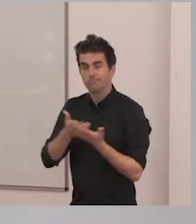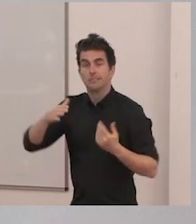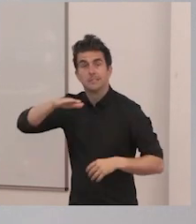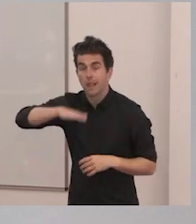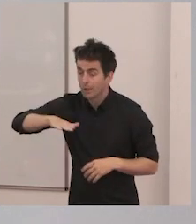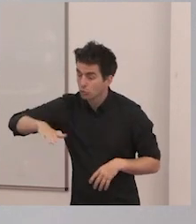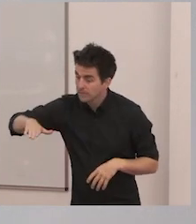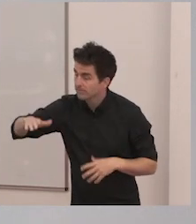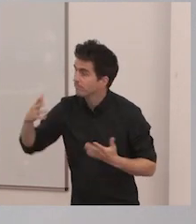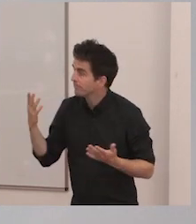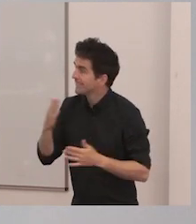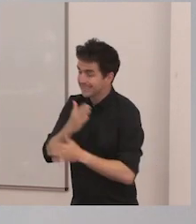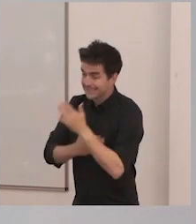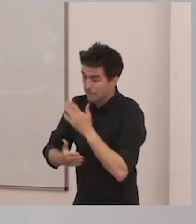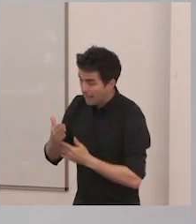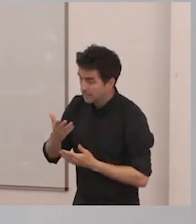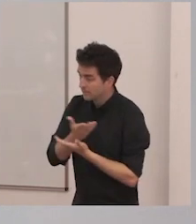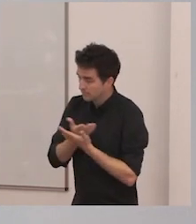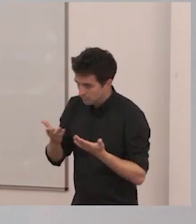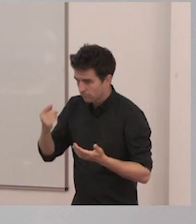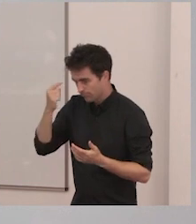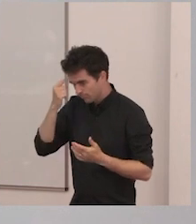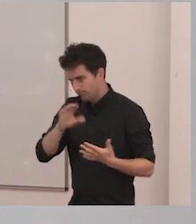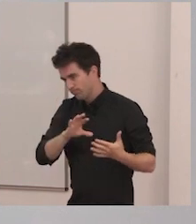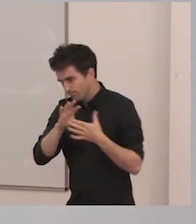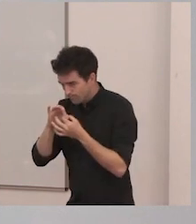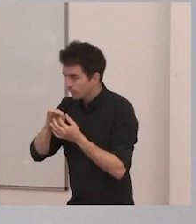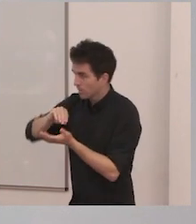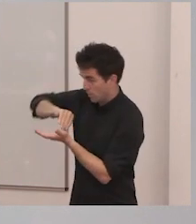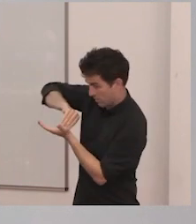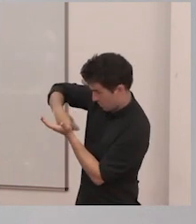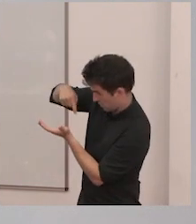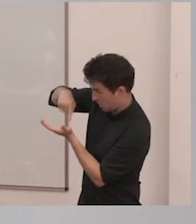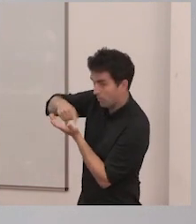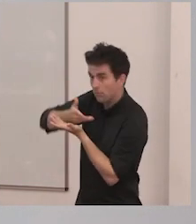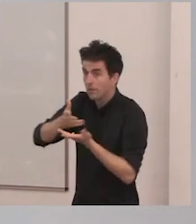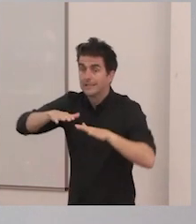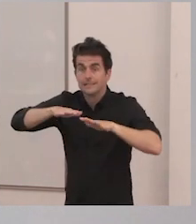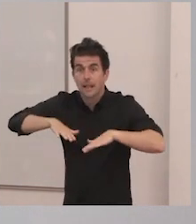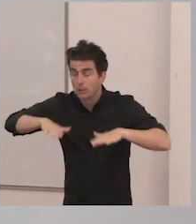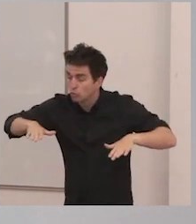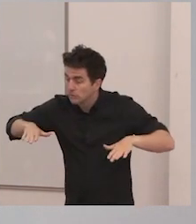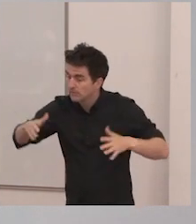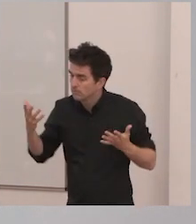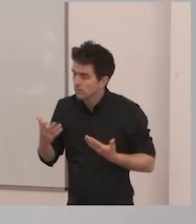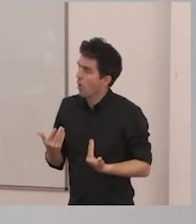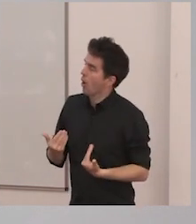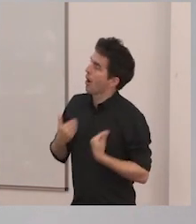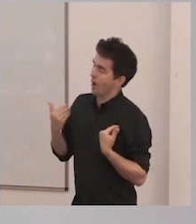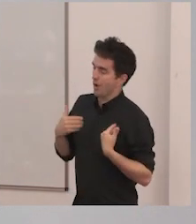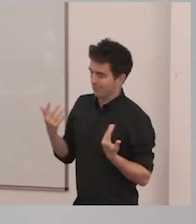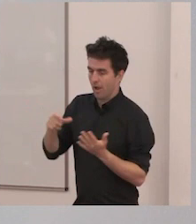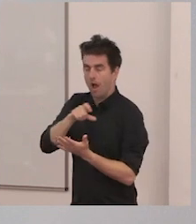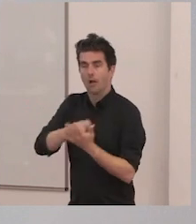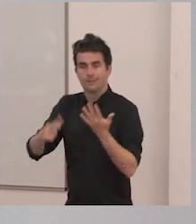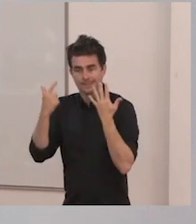Article 7 harmonises the legal standards of the Convention on the Rights of the Child with the